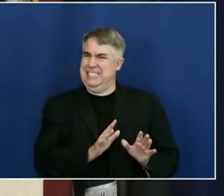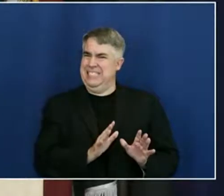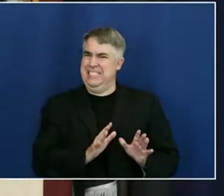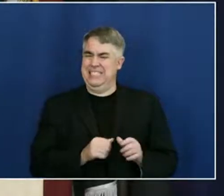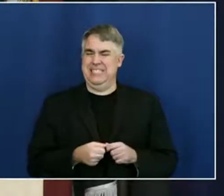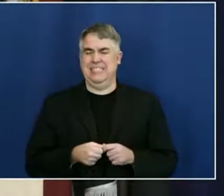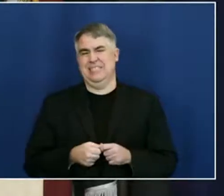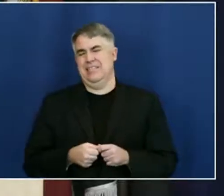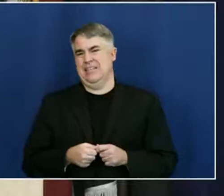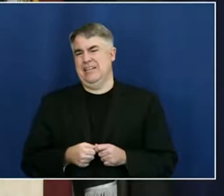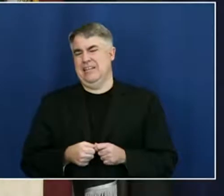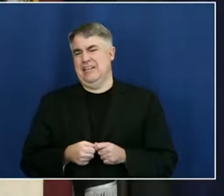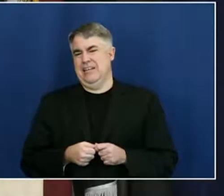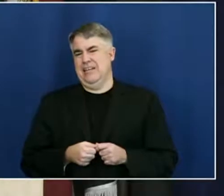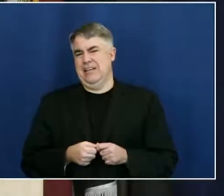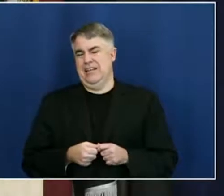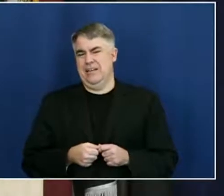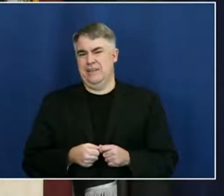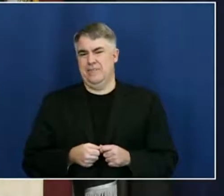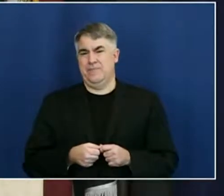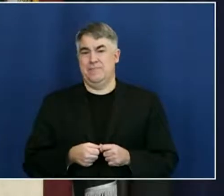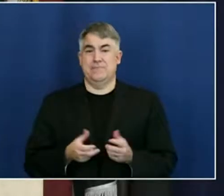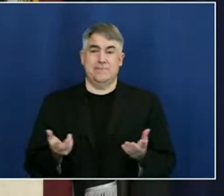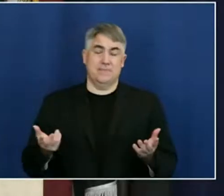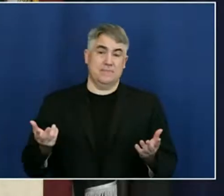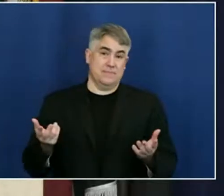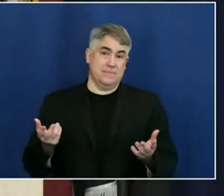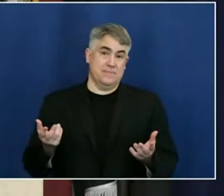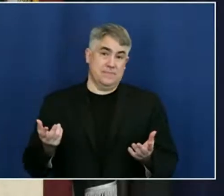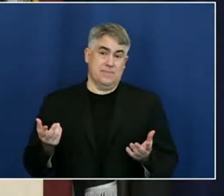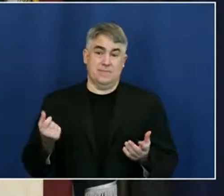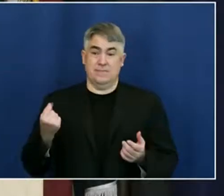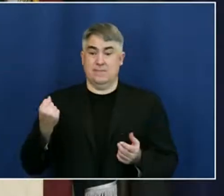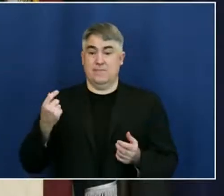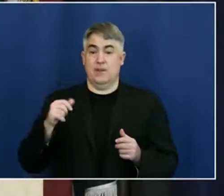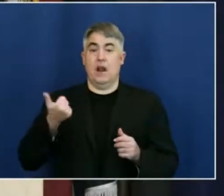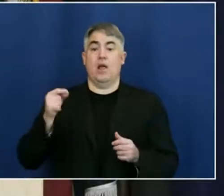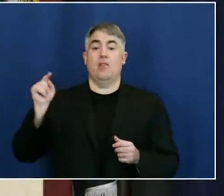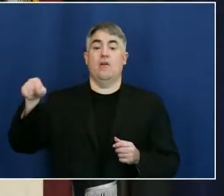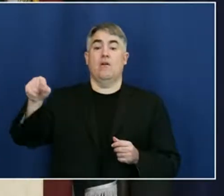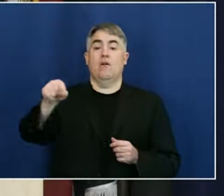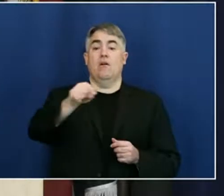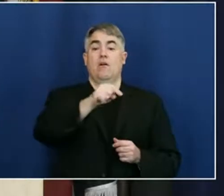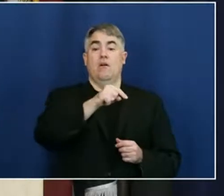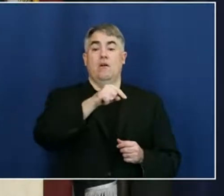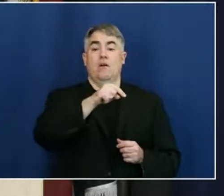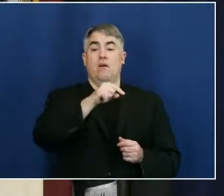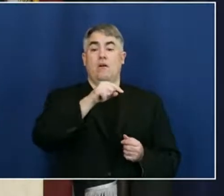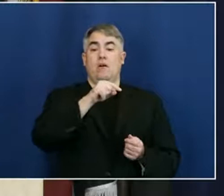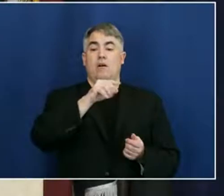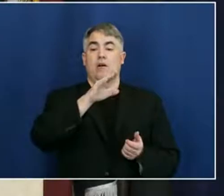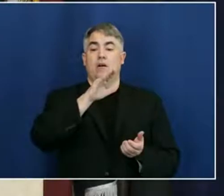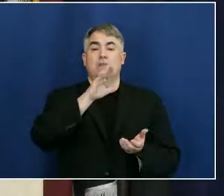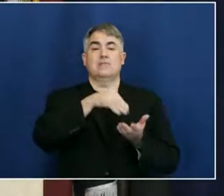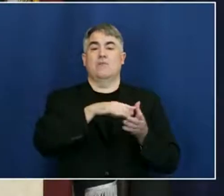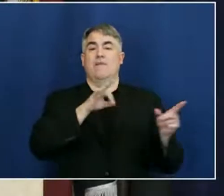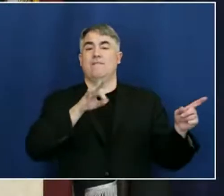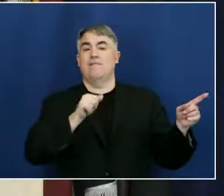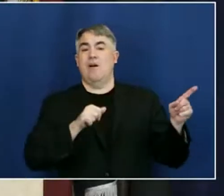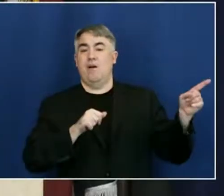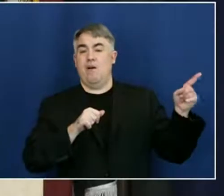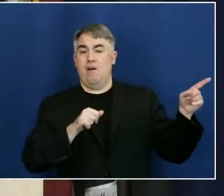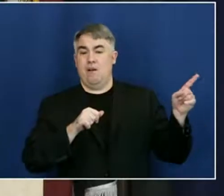pocket area in the United States for B117 happens to be Central Florida. And they